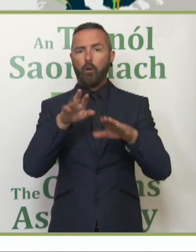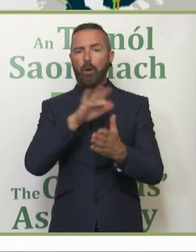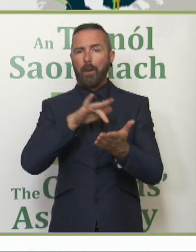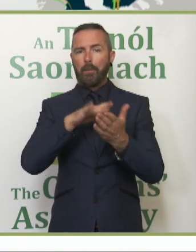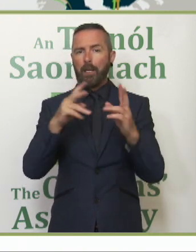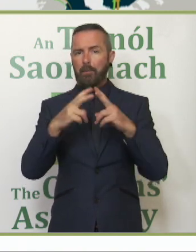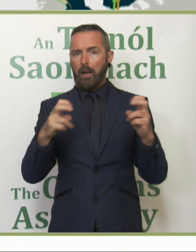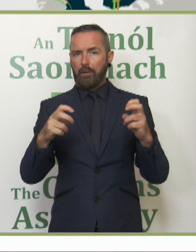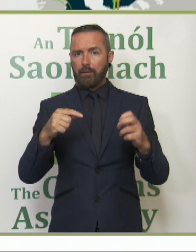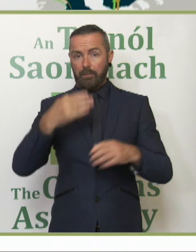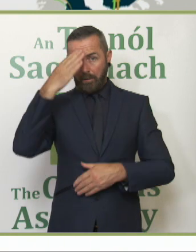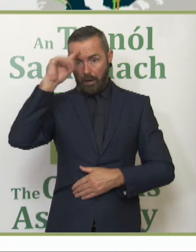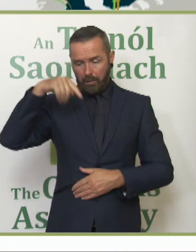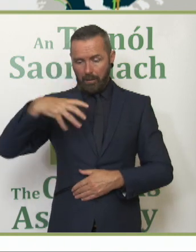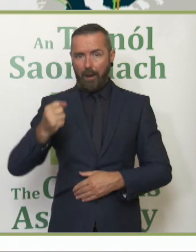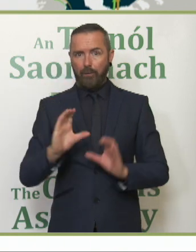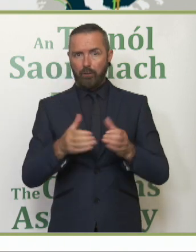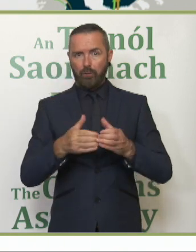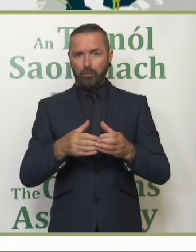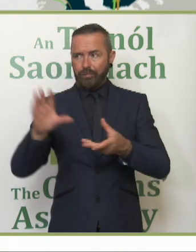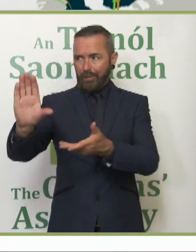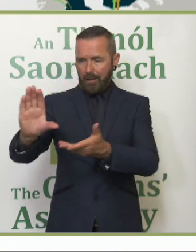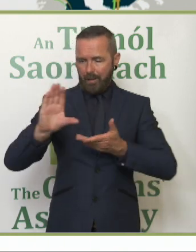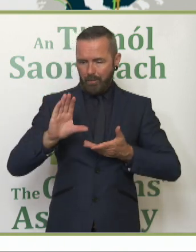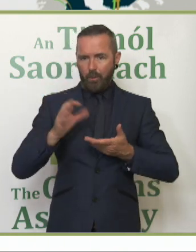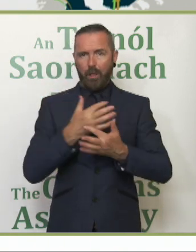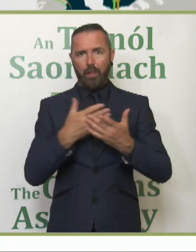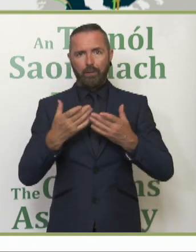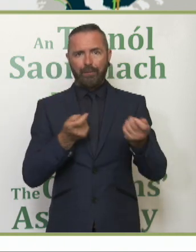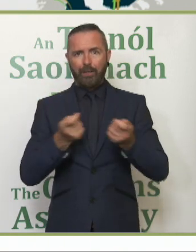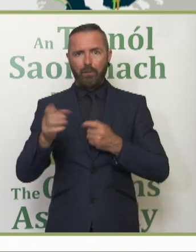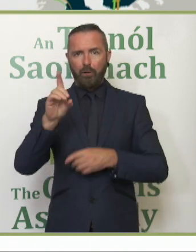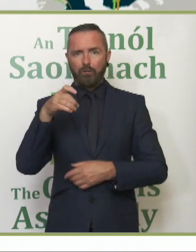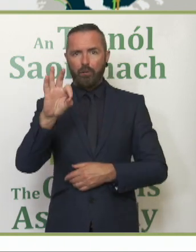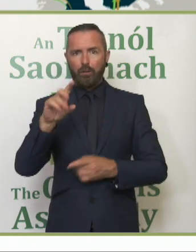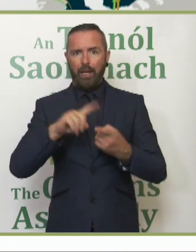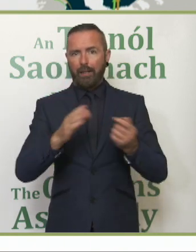have groups involved in the importation of significant amounts of controlled drugs and the wholesale